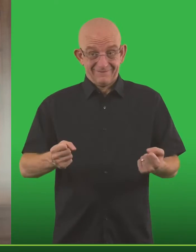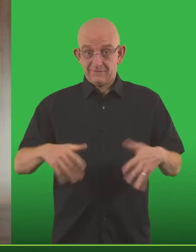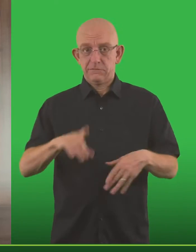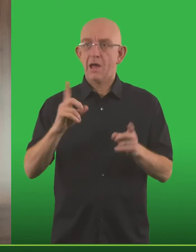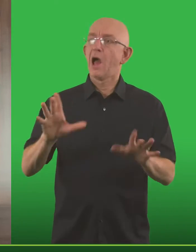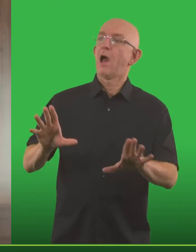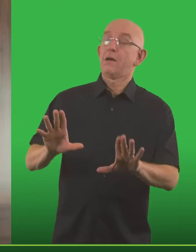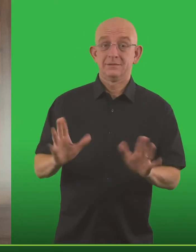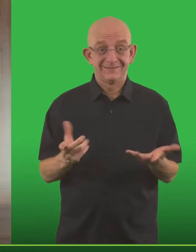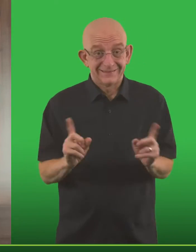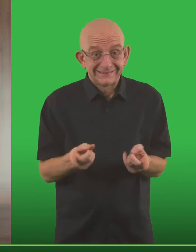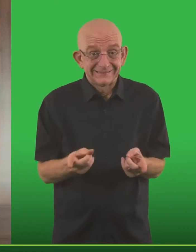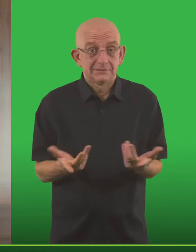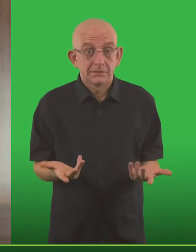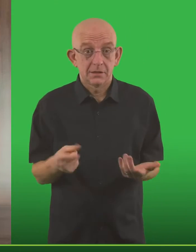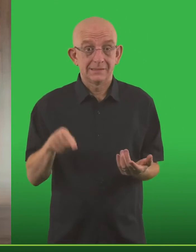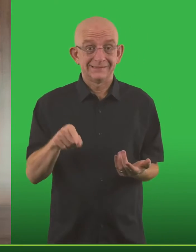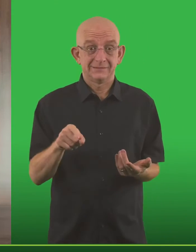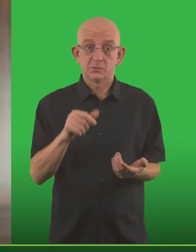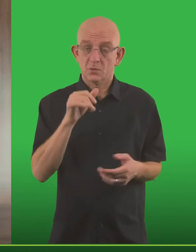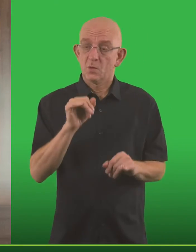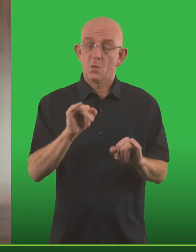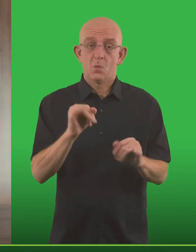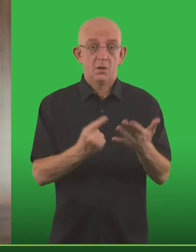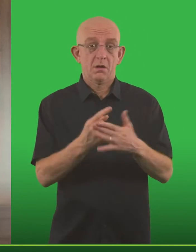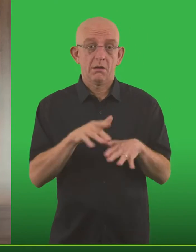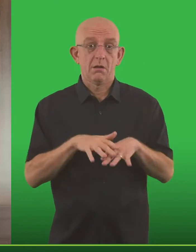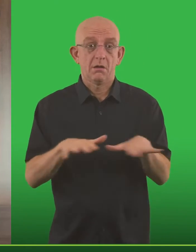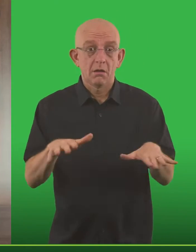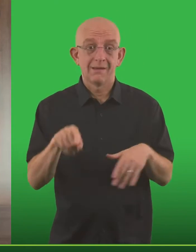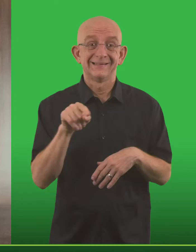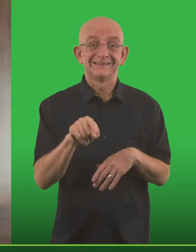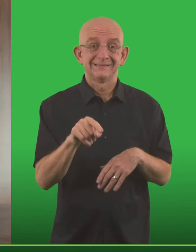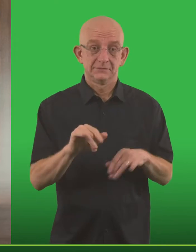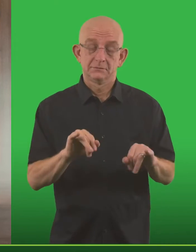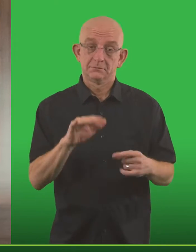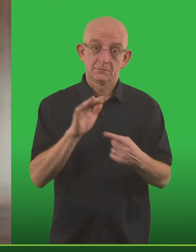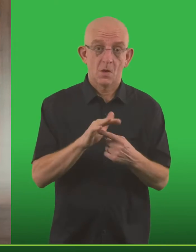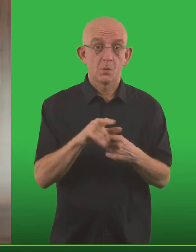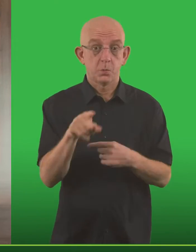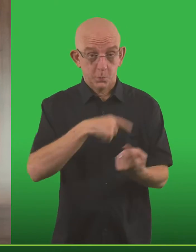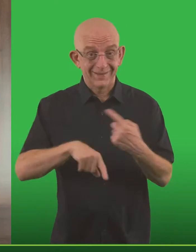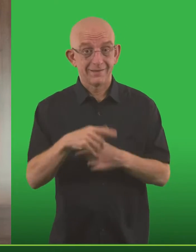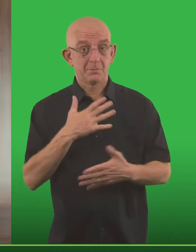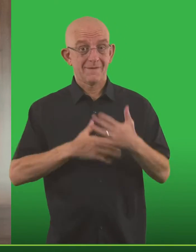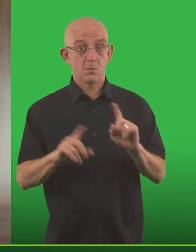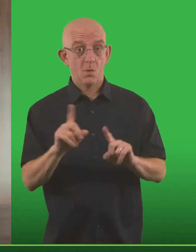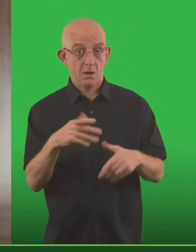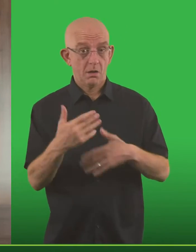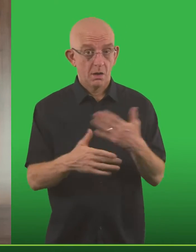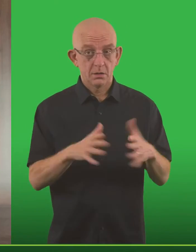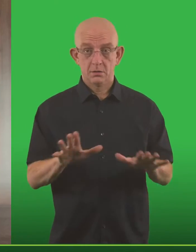We can't prevent the fourth wave, that's upon us. There will be harm from the fourth wave. The thing that really, really matters now